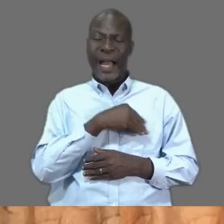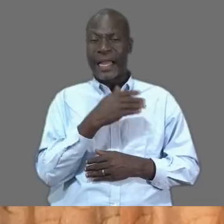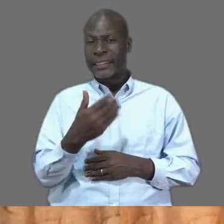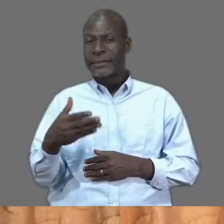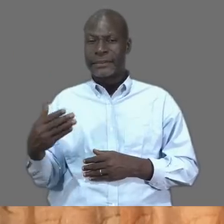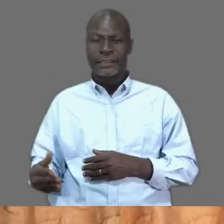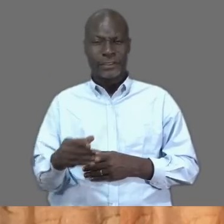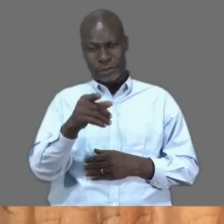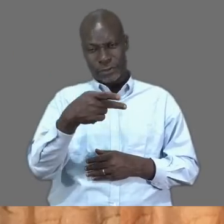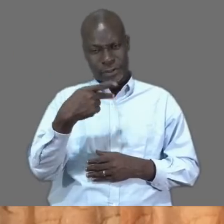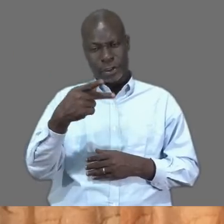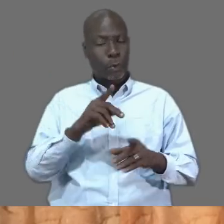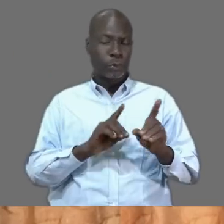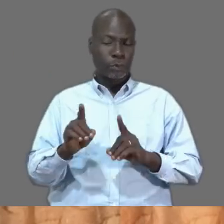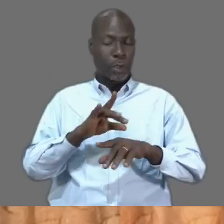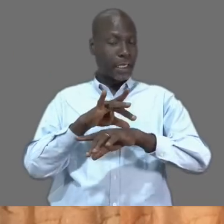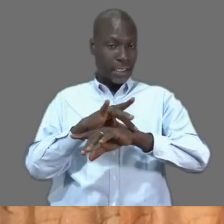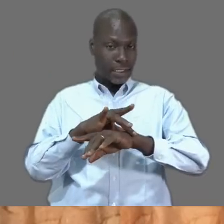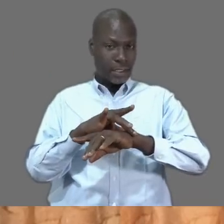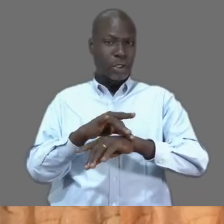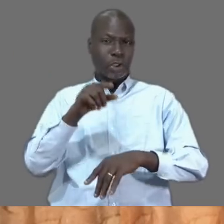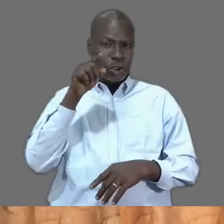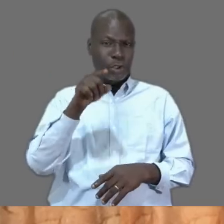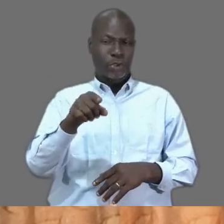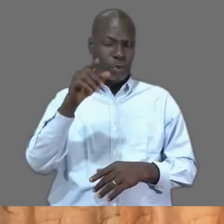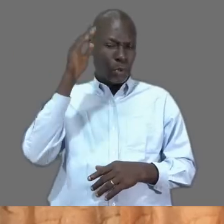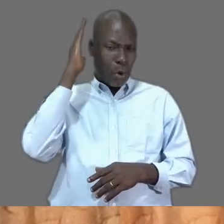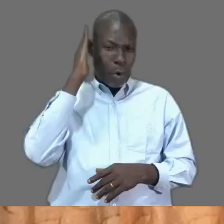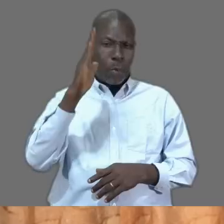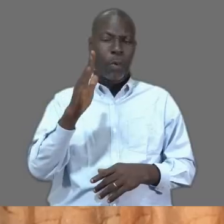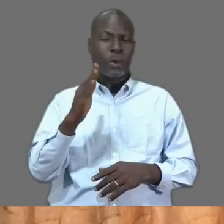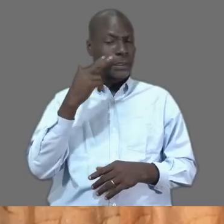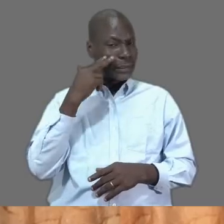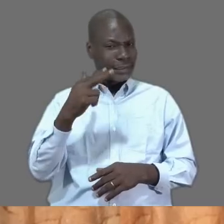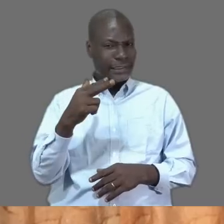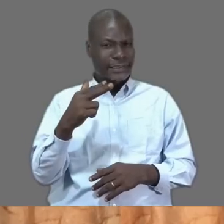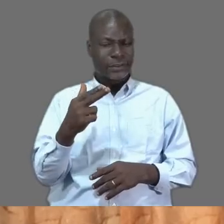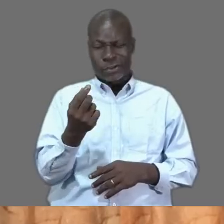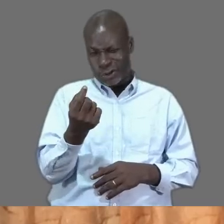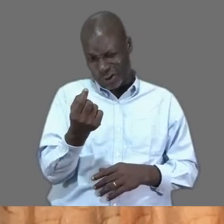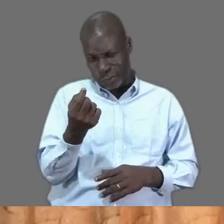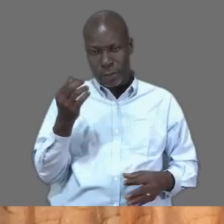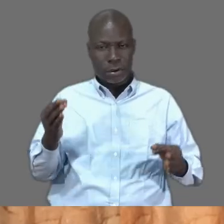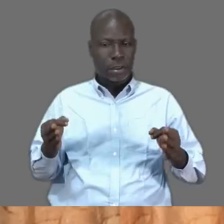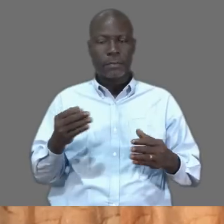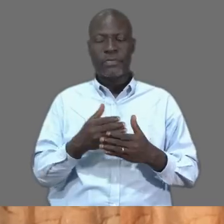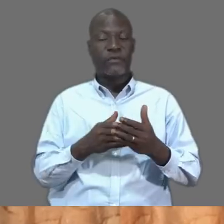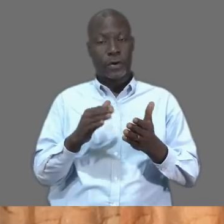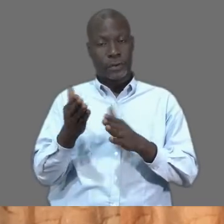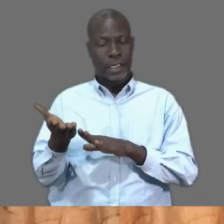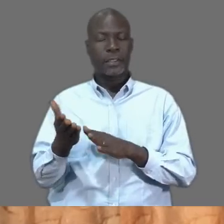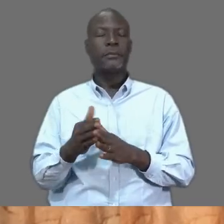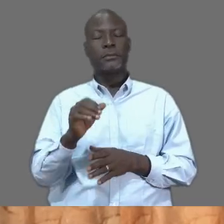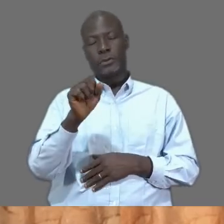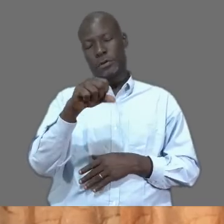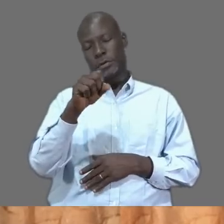biara onipa wo ye e wo wiase no ubenya eho empopoye ewa asase so ansa na wawu